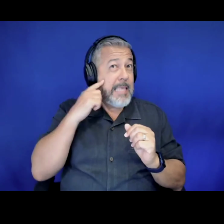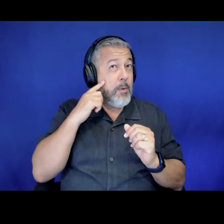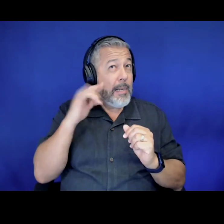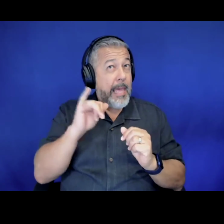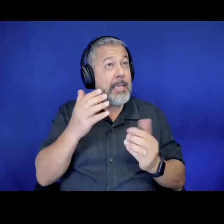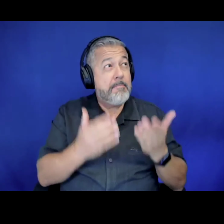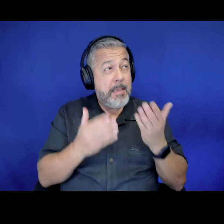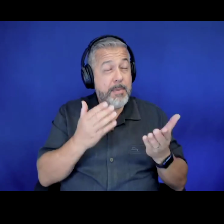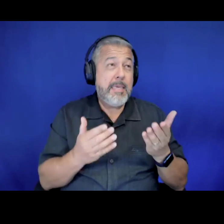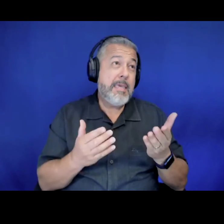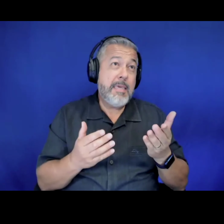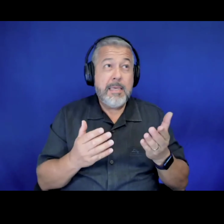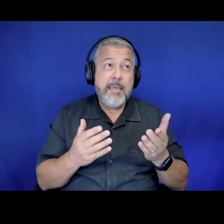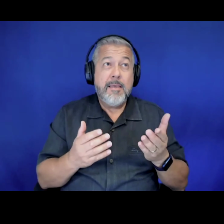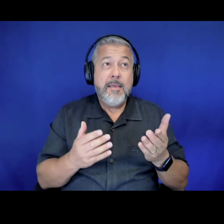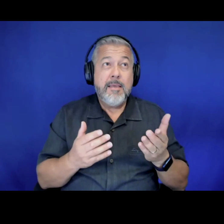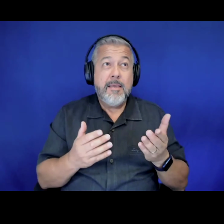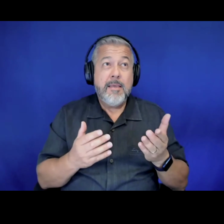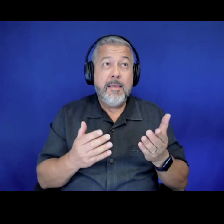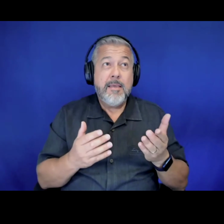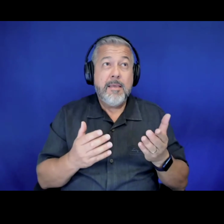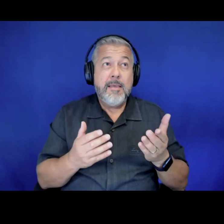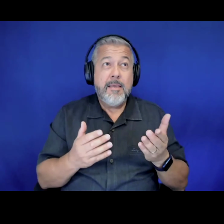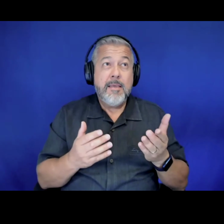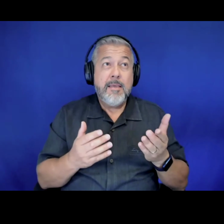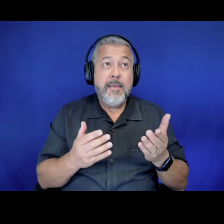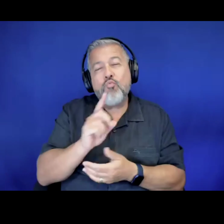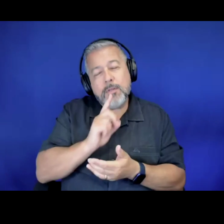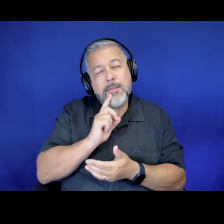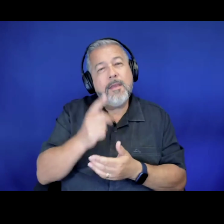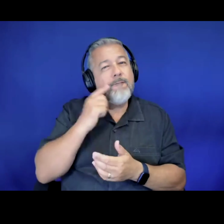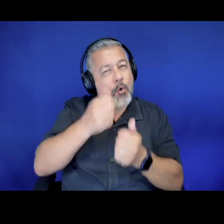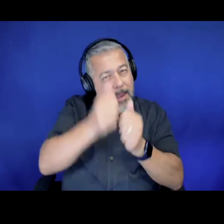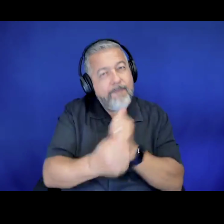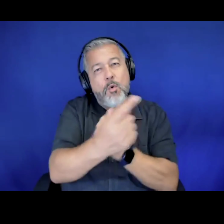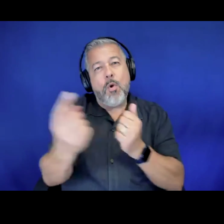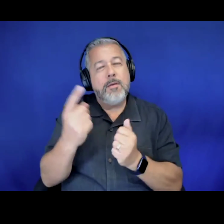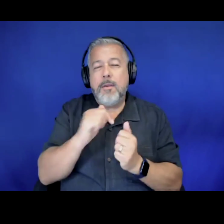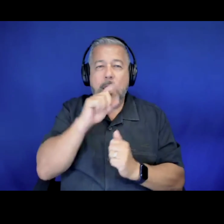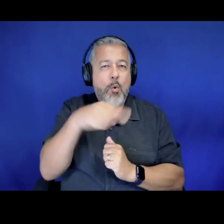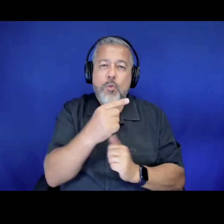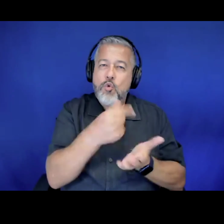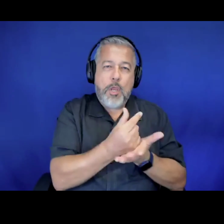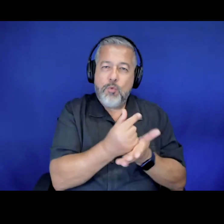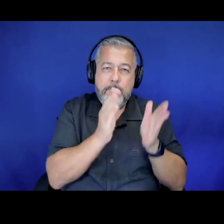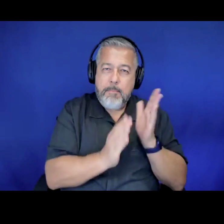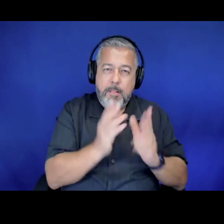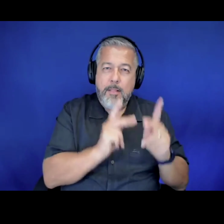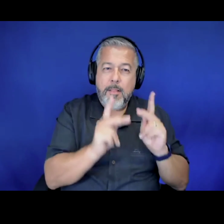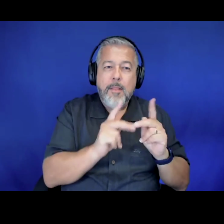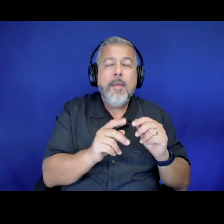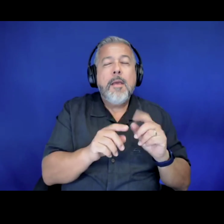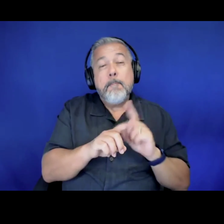been for recent grads, but it's truly for everyone. On that same regard, we do have